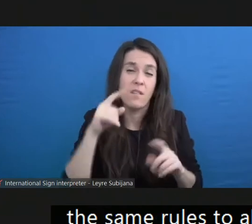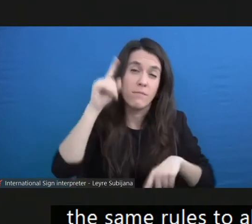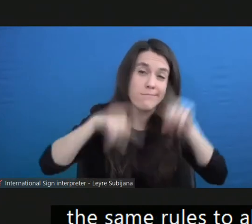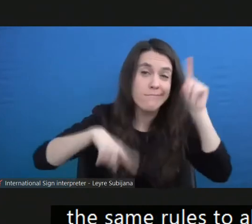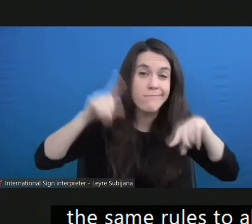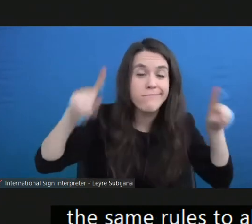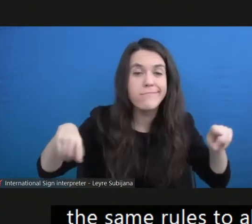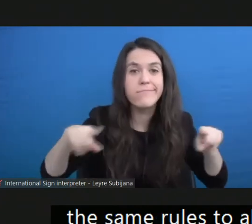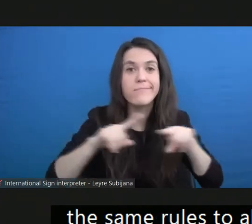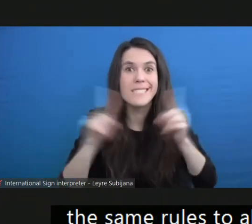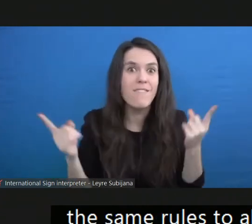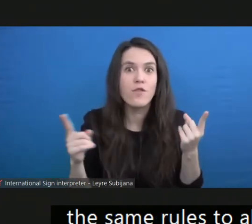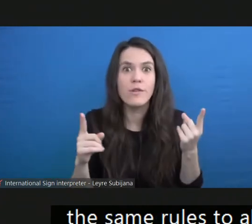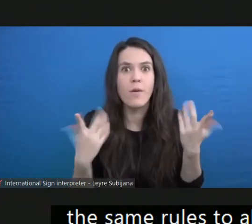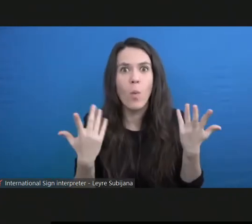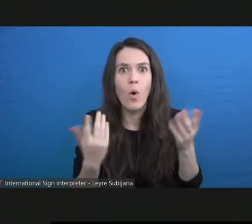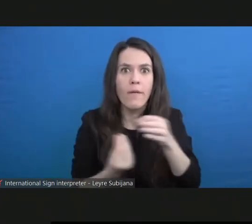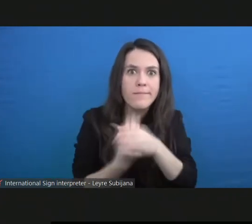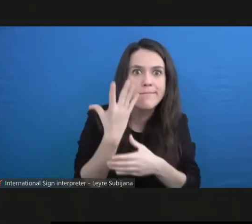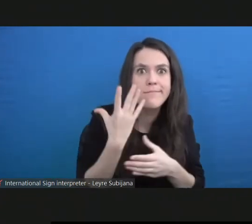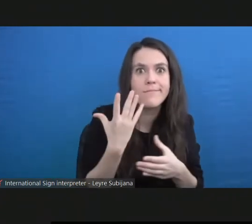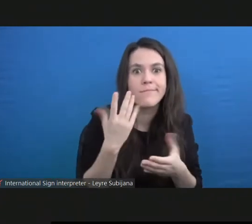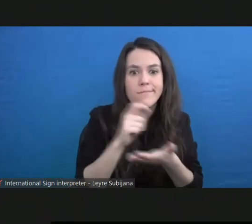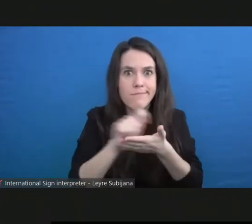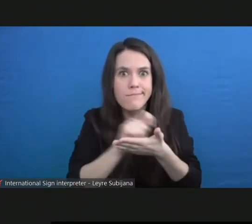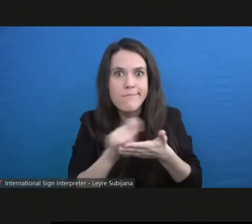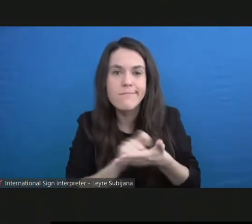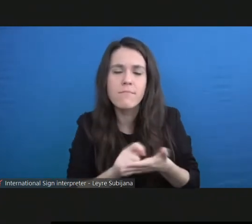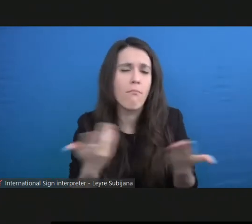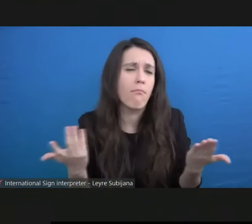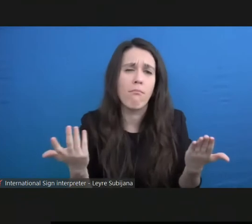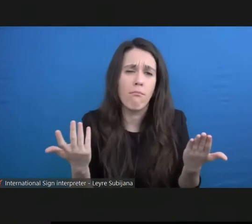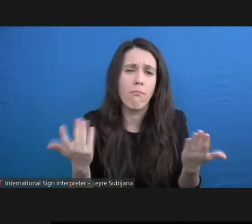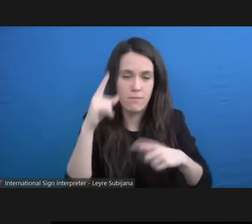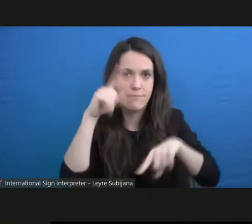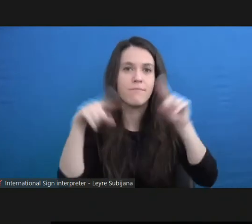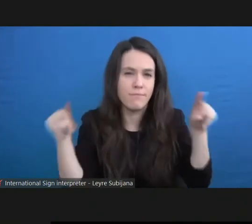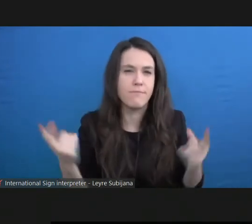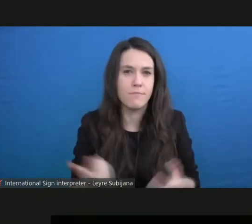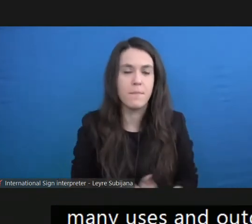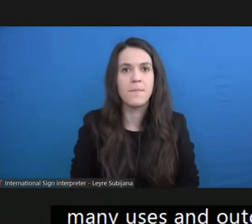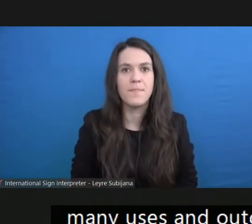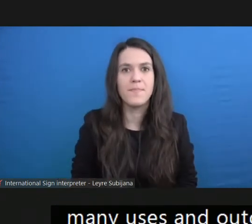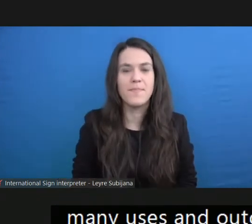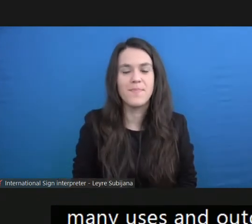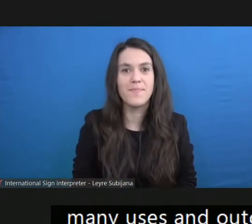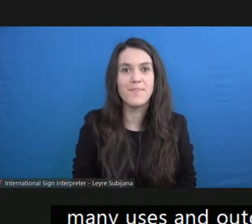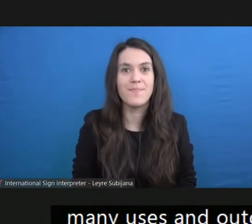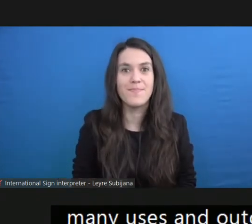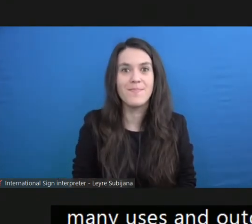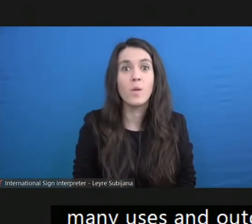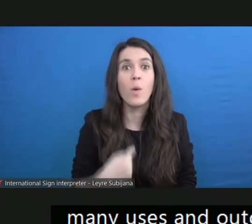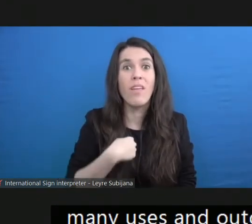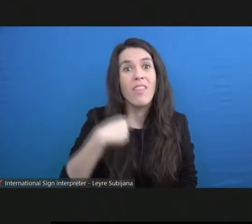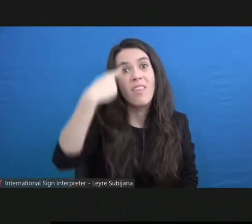and the outcomes that that derive from them, from their use. So we believe that governments